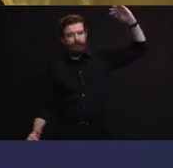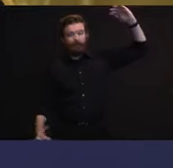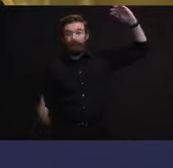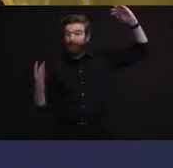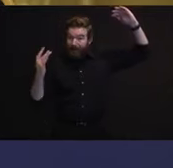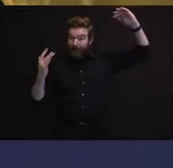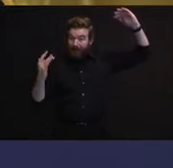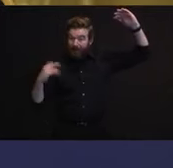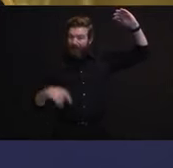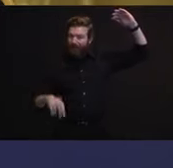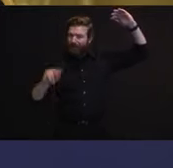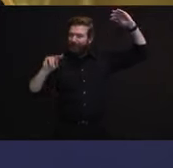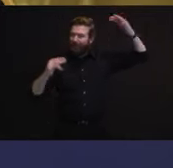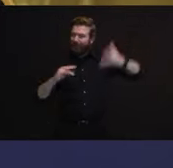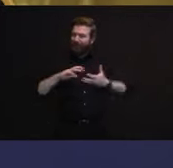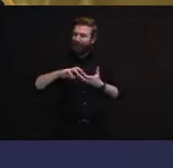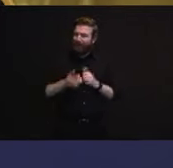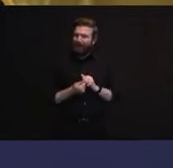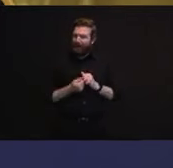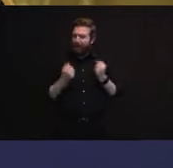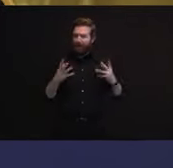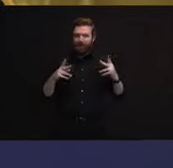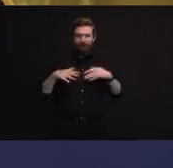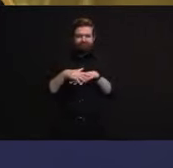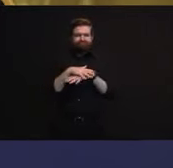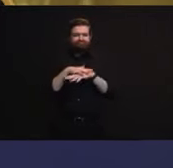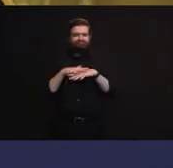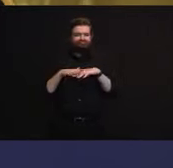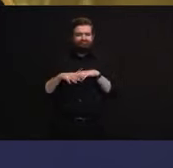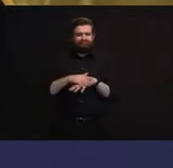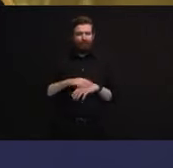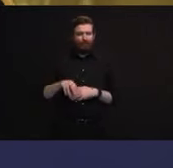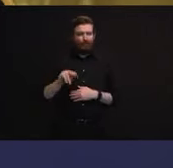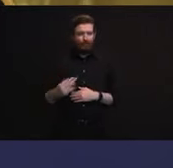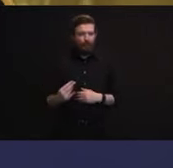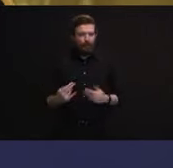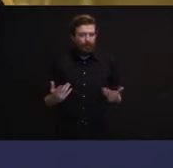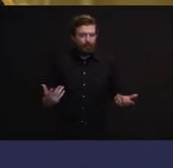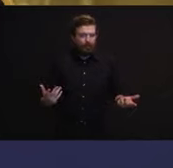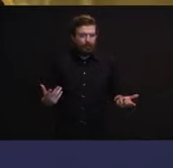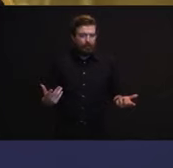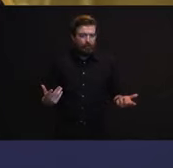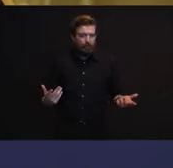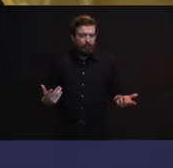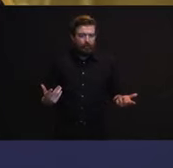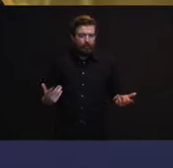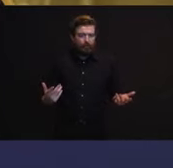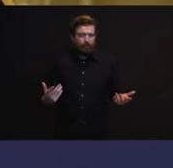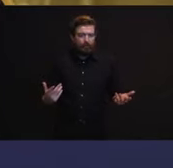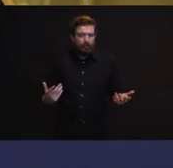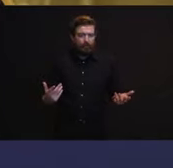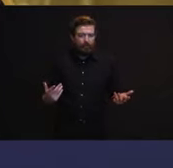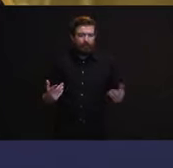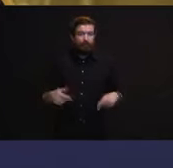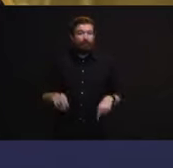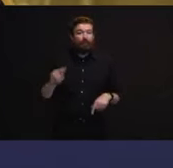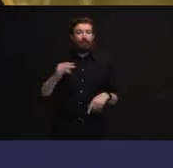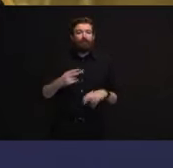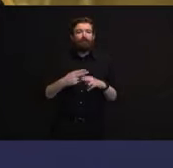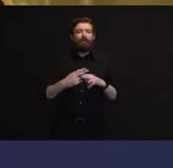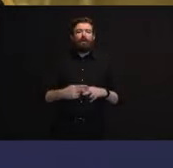10.42%. The north, central, and south are almost literally identical. So it's community spread throughout the state, and I think our density